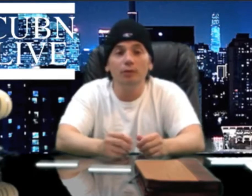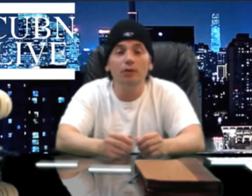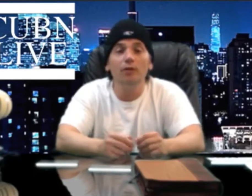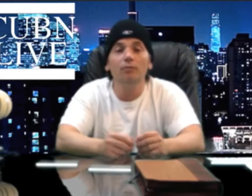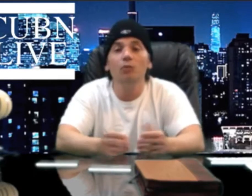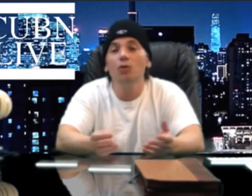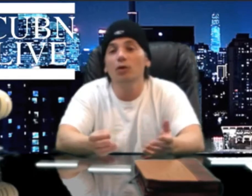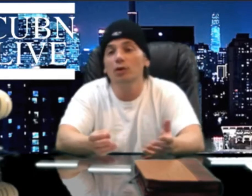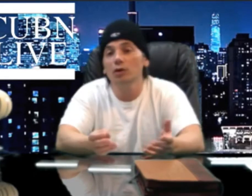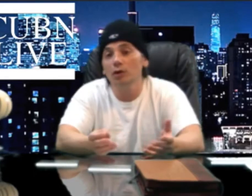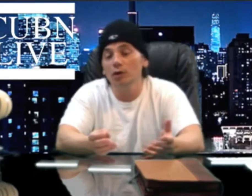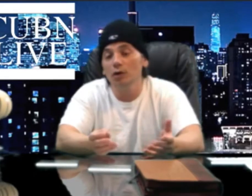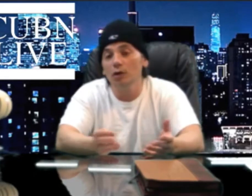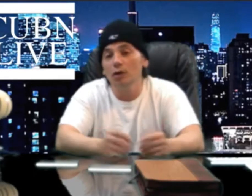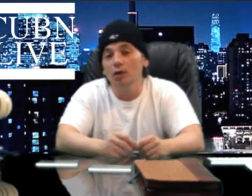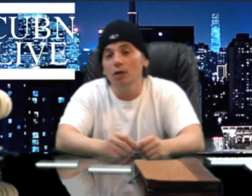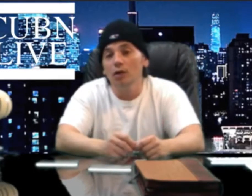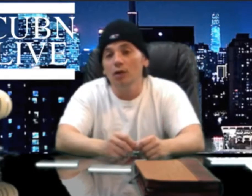people,